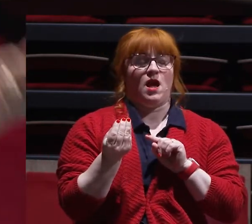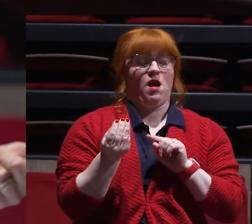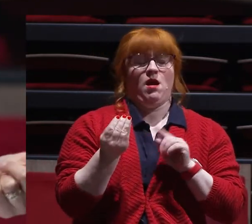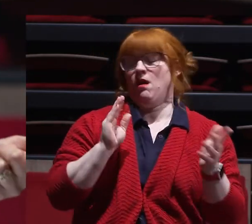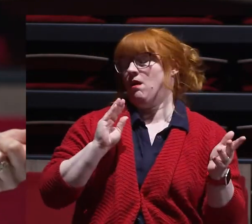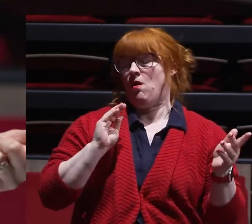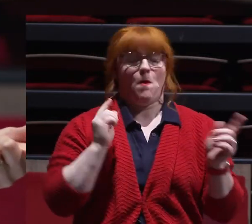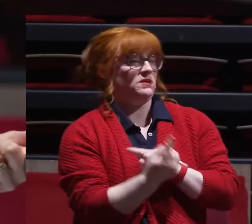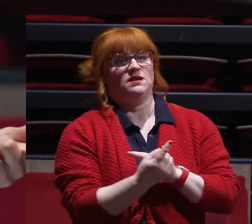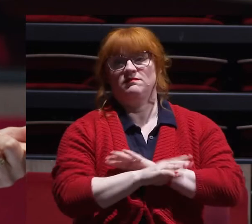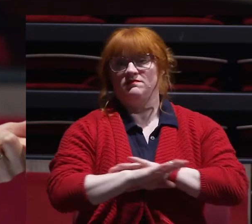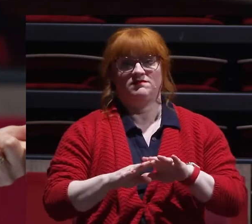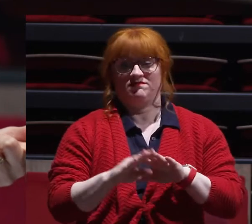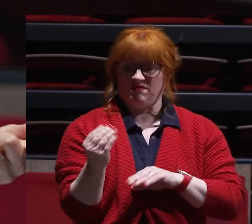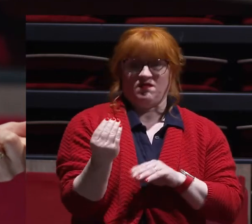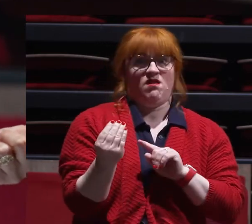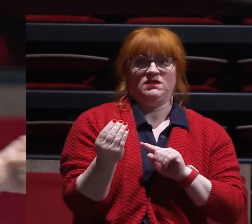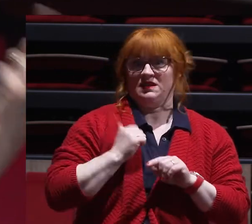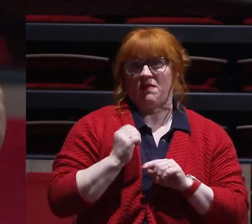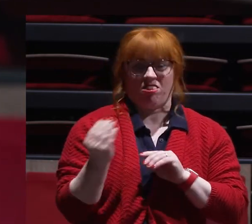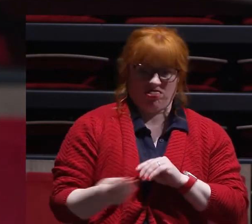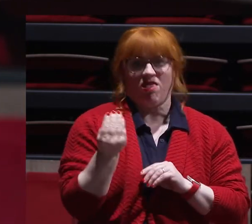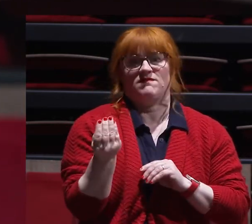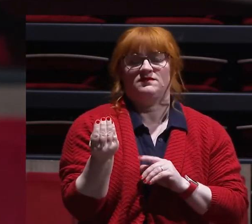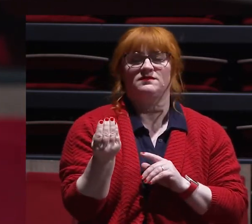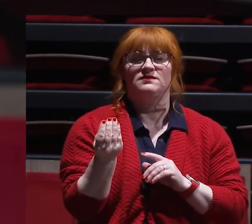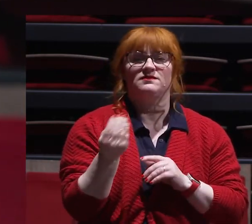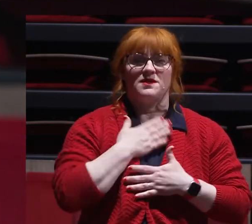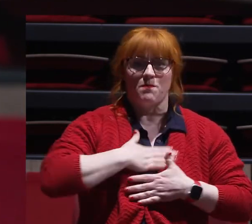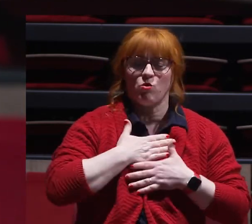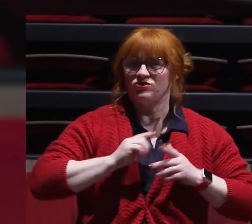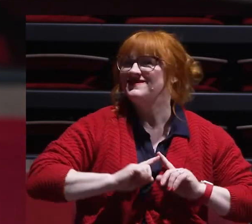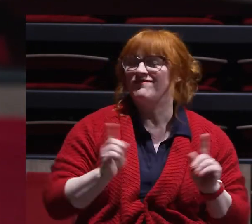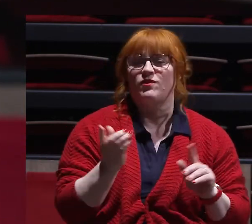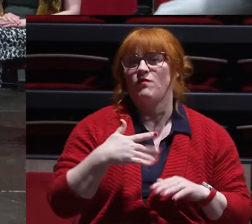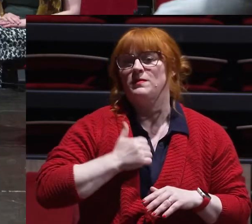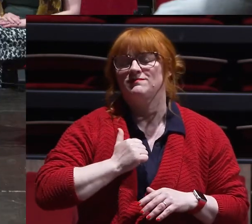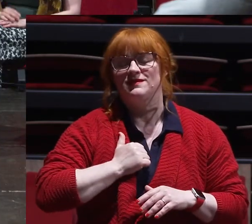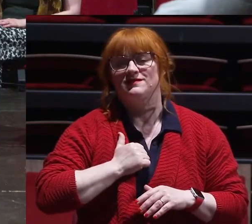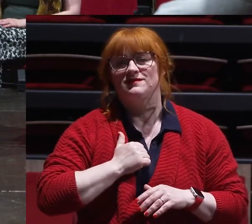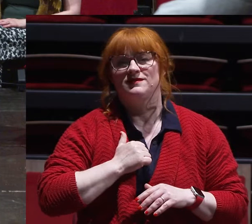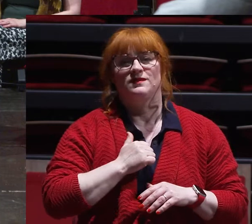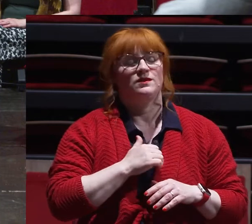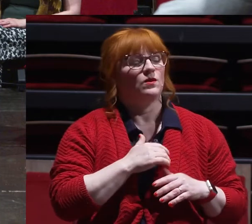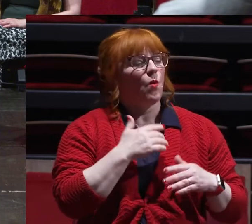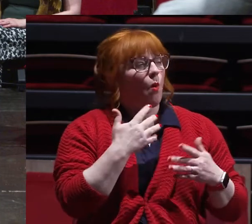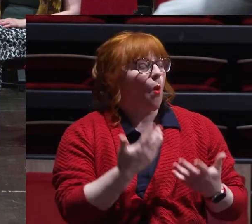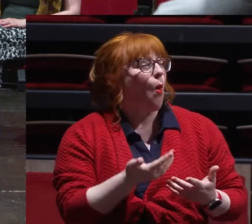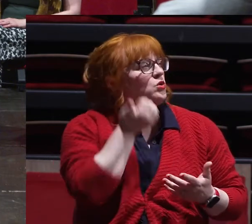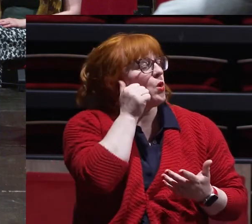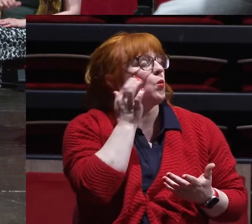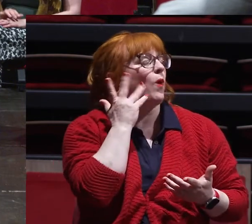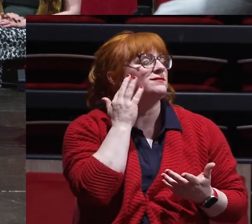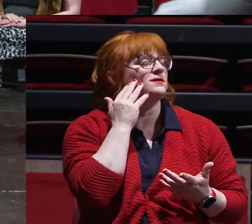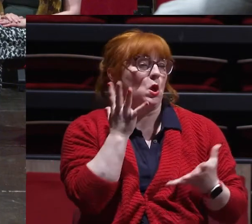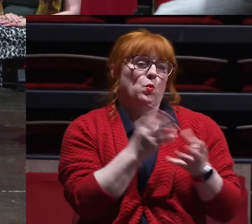a particular emotion from the audience, and the opposite had happened, or indeed, like, you know, when you